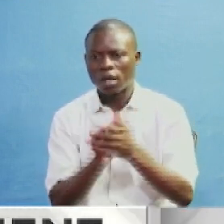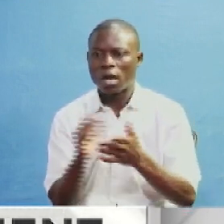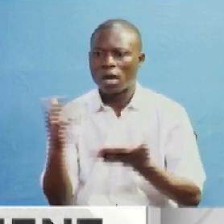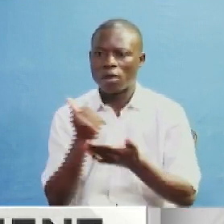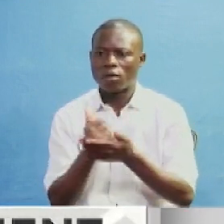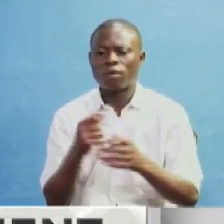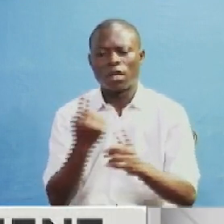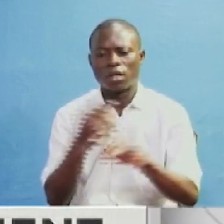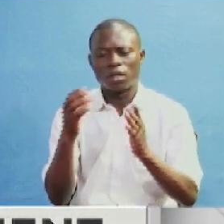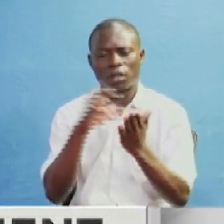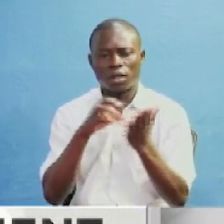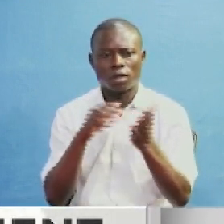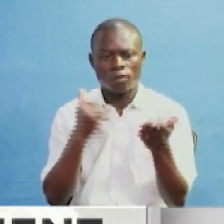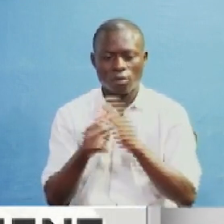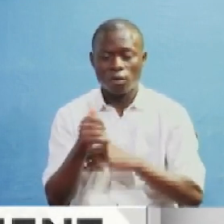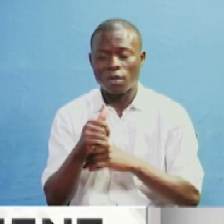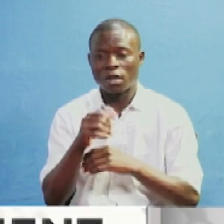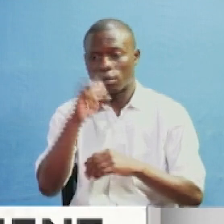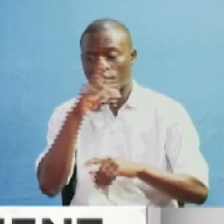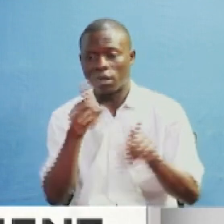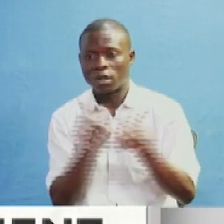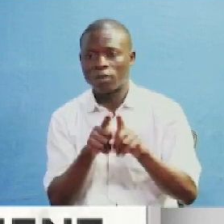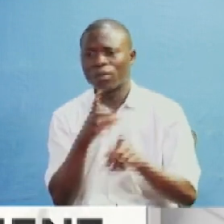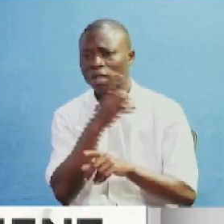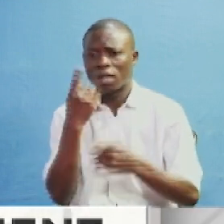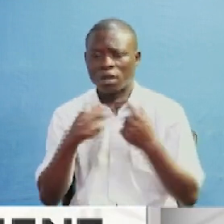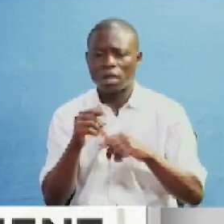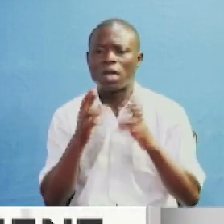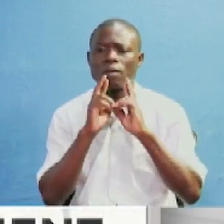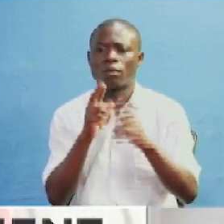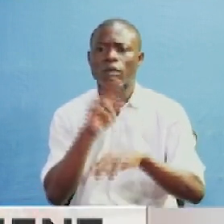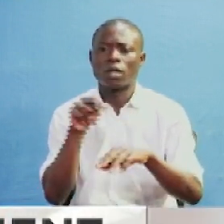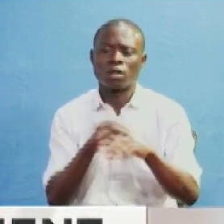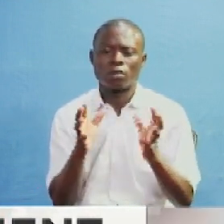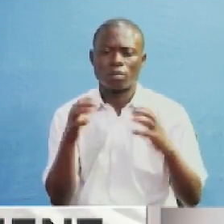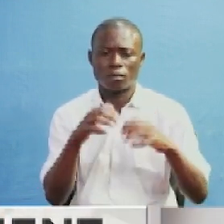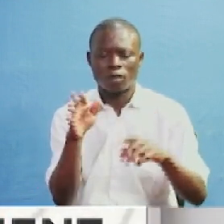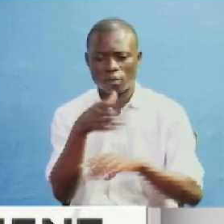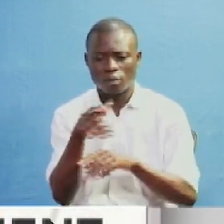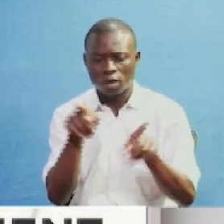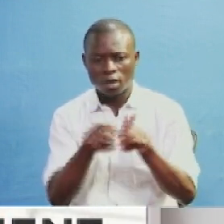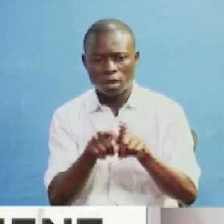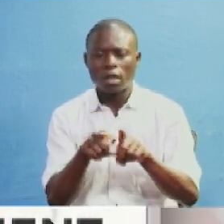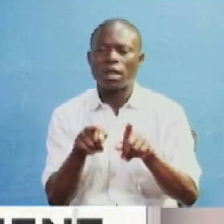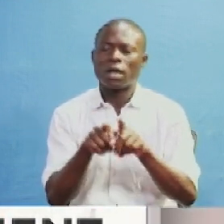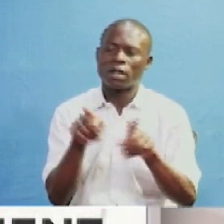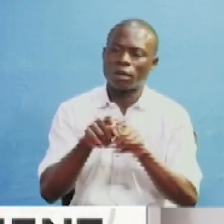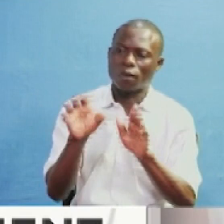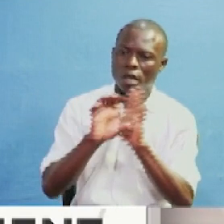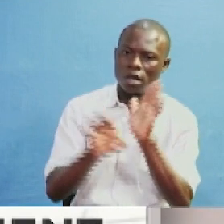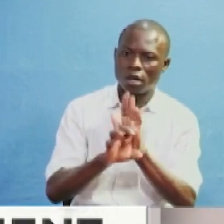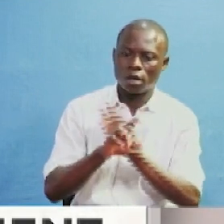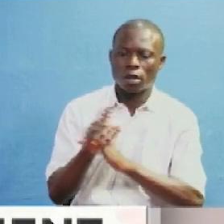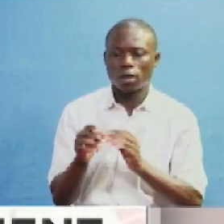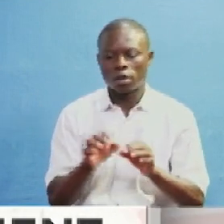in situations of emergency or disaster and report to the National Assembly. Clause C of the same article